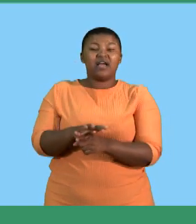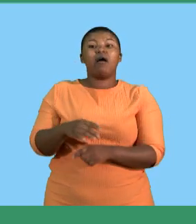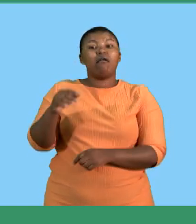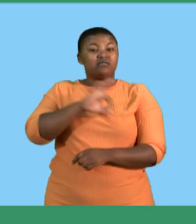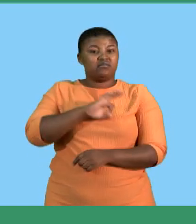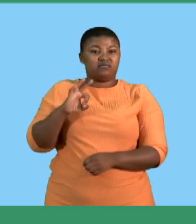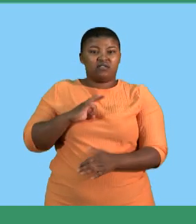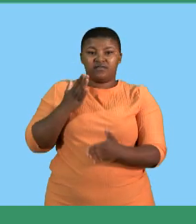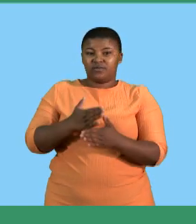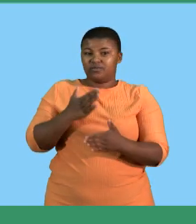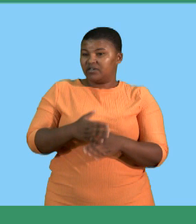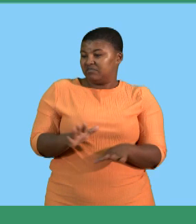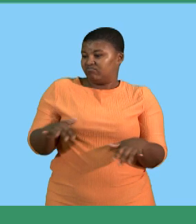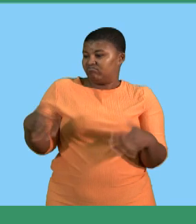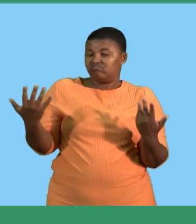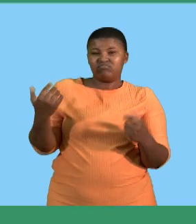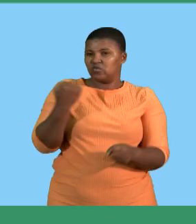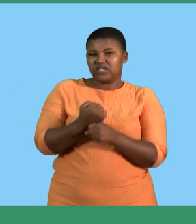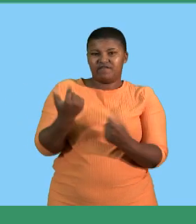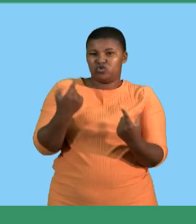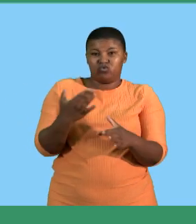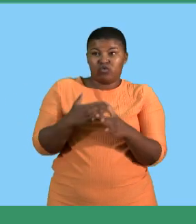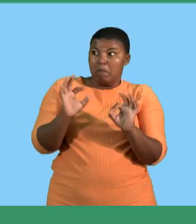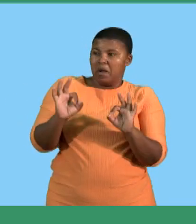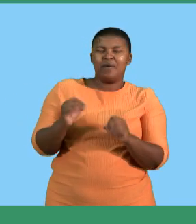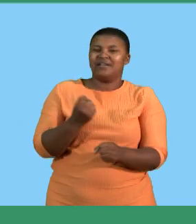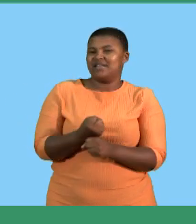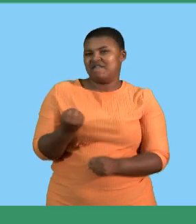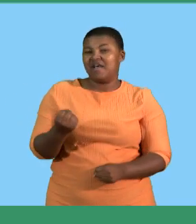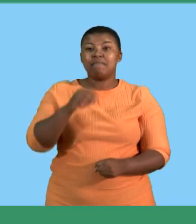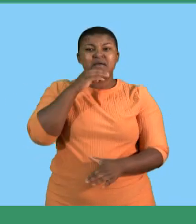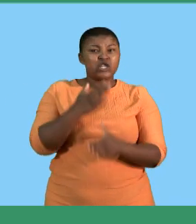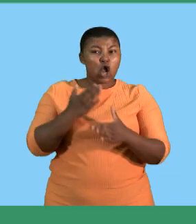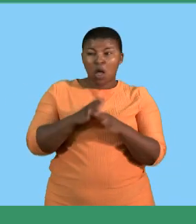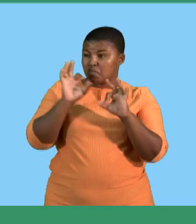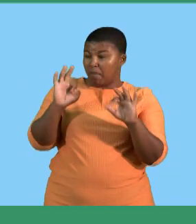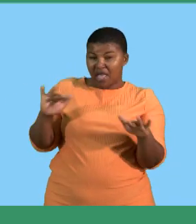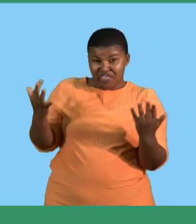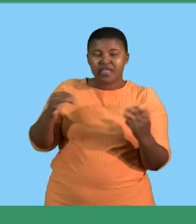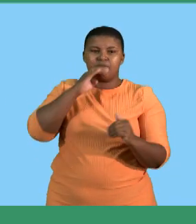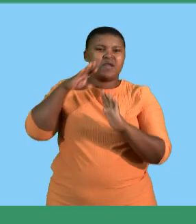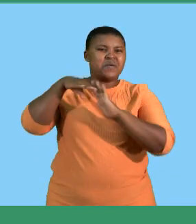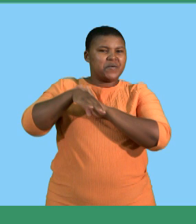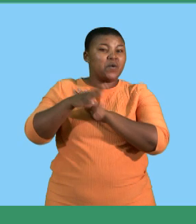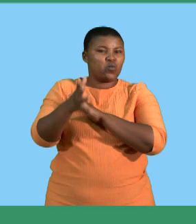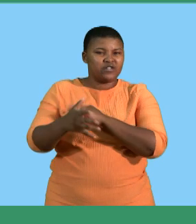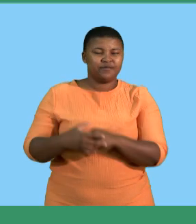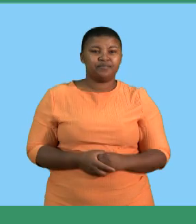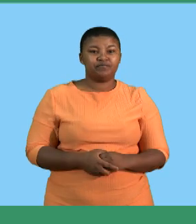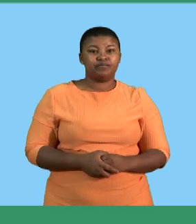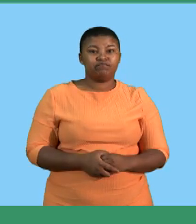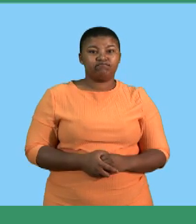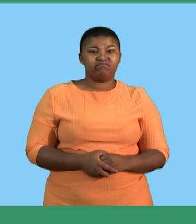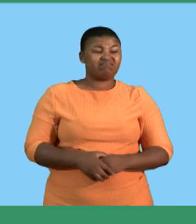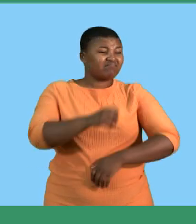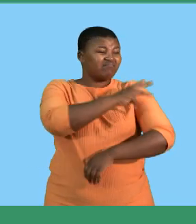ineffective employees not doing their job correctly, and of course a loss of productivity. And poor management will